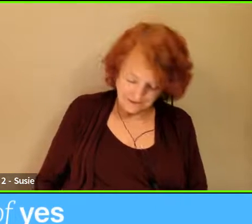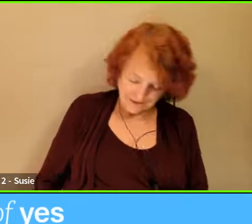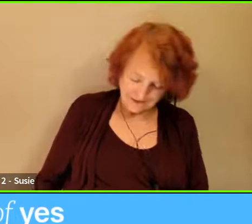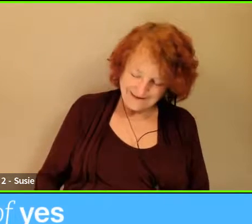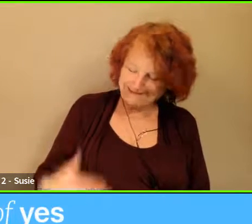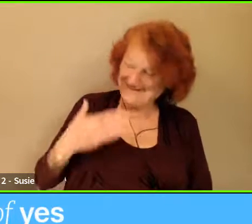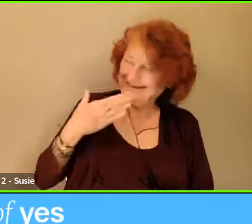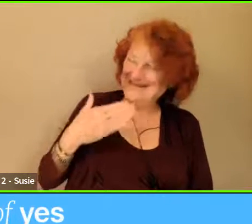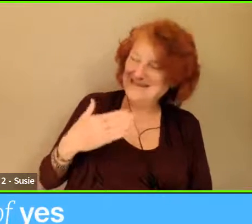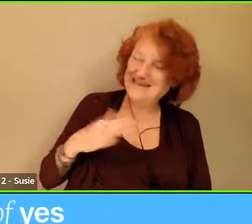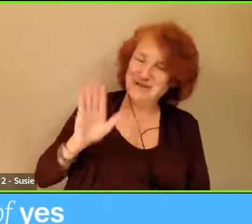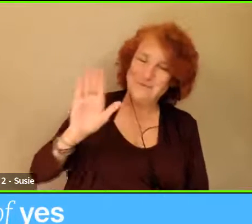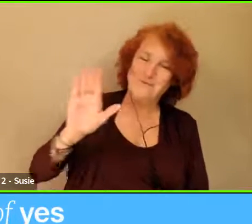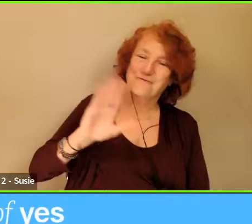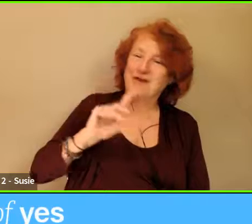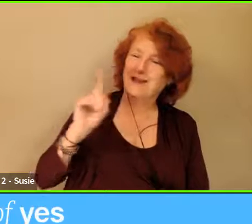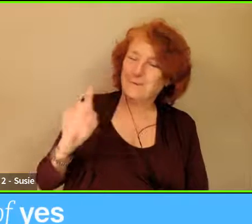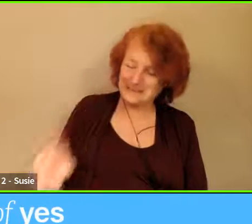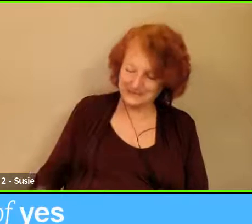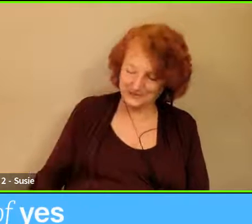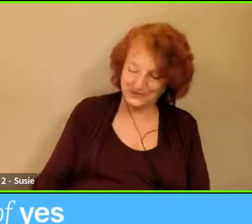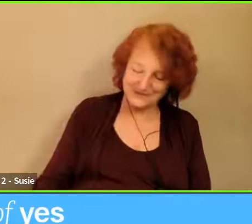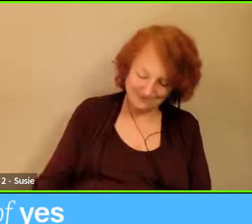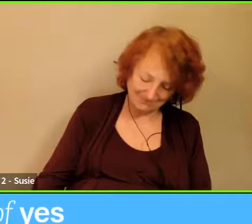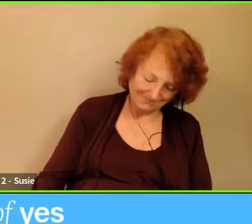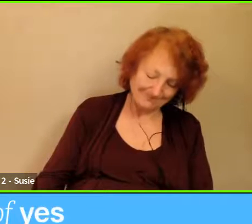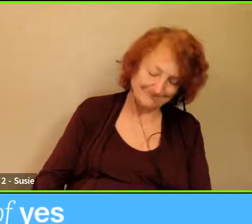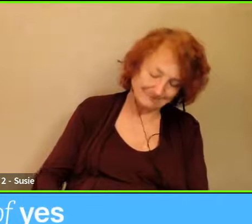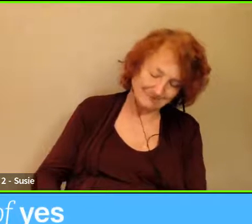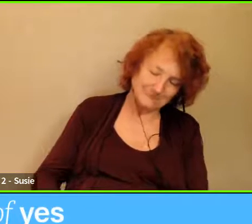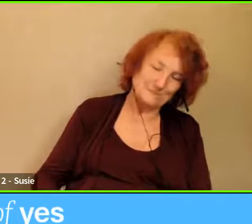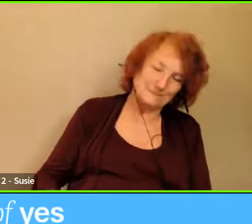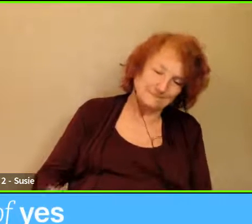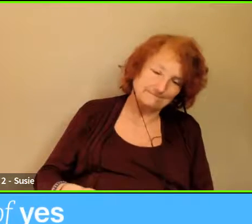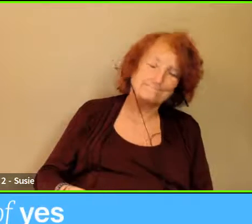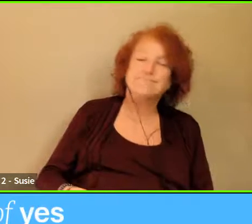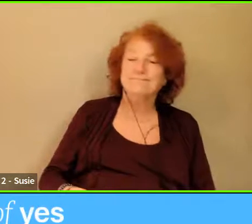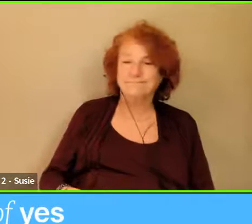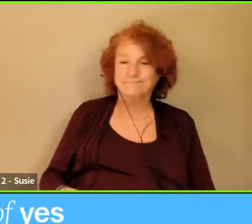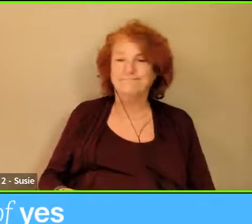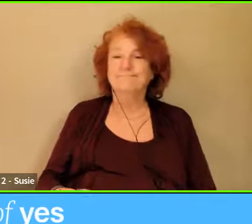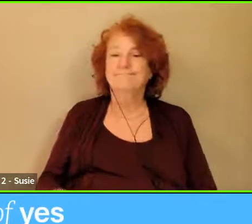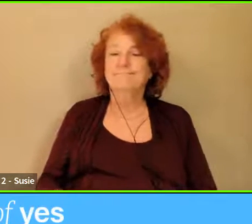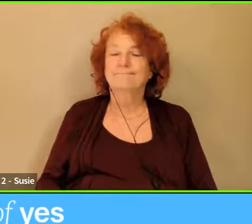Thank you. Those are great questions. And we've, heard a lot about